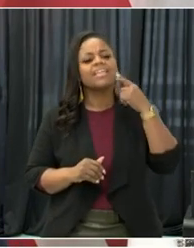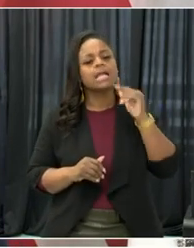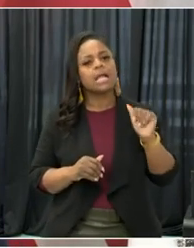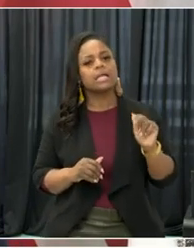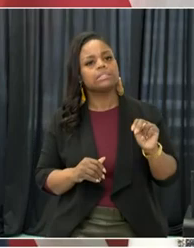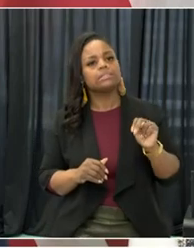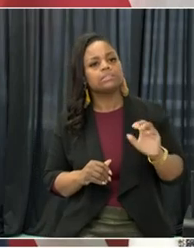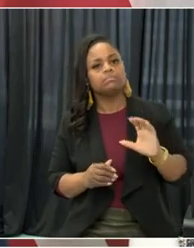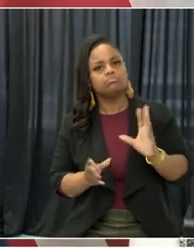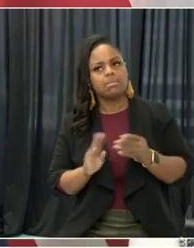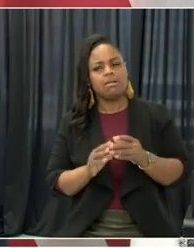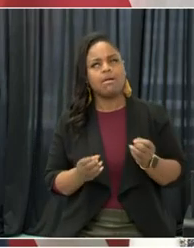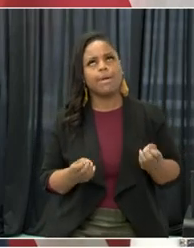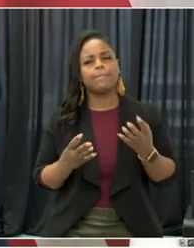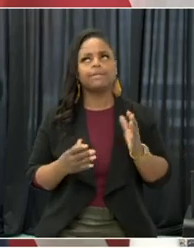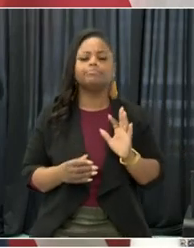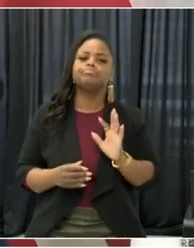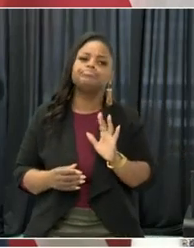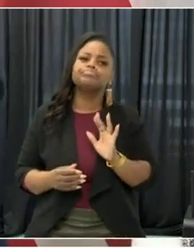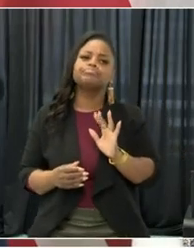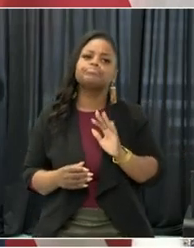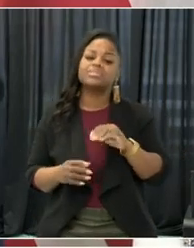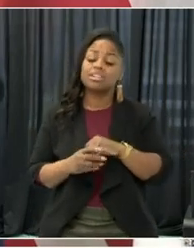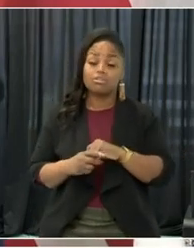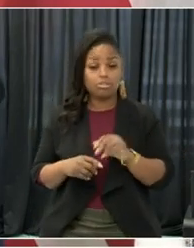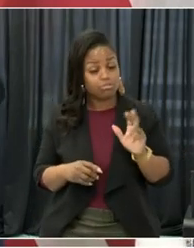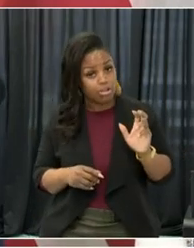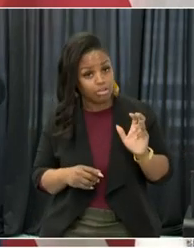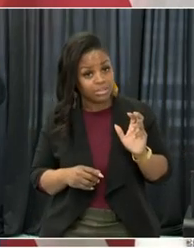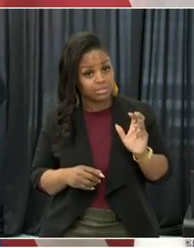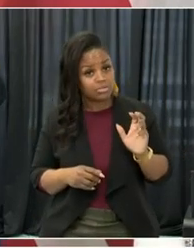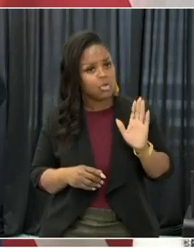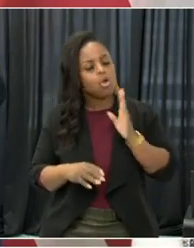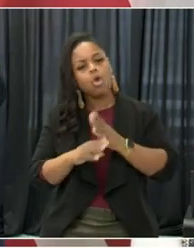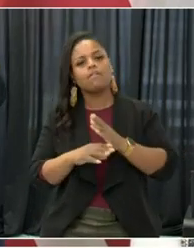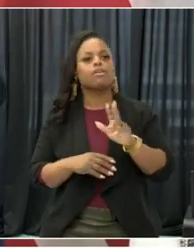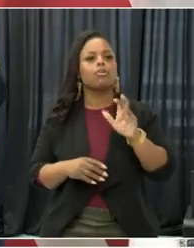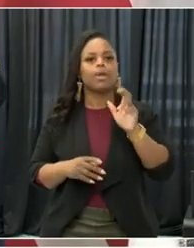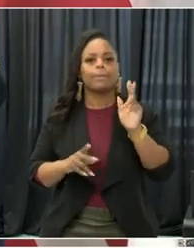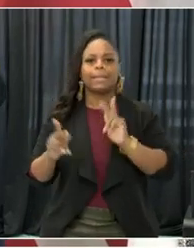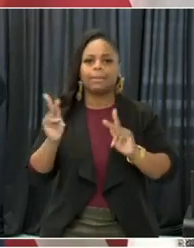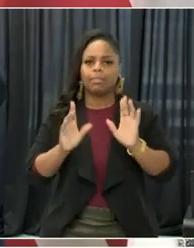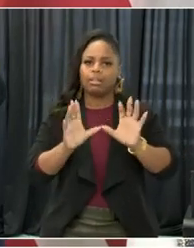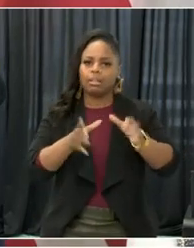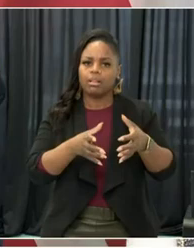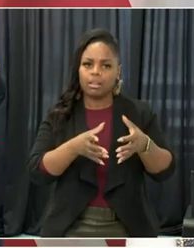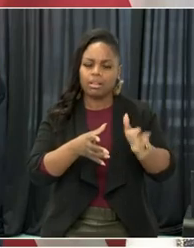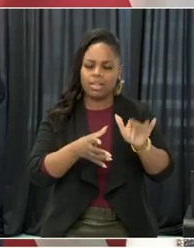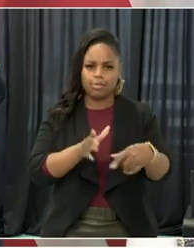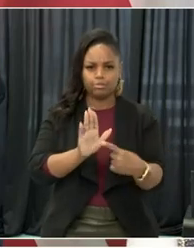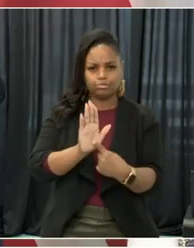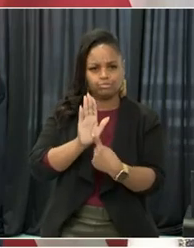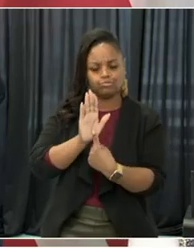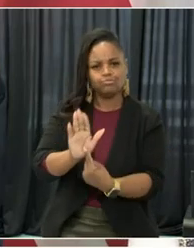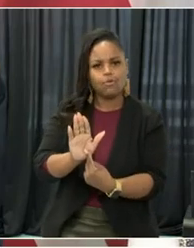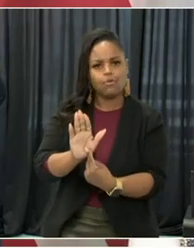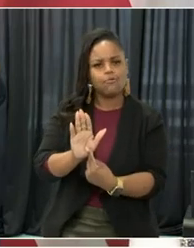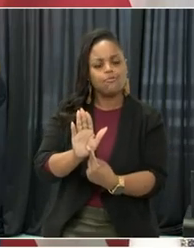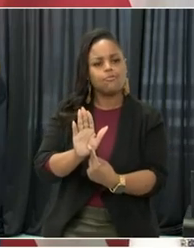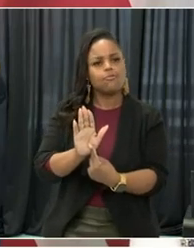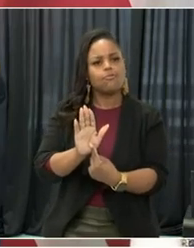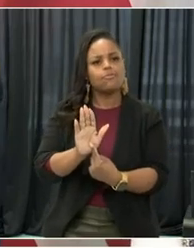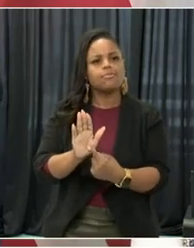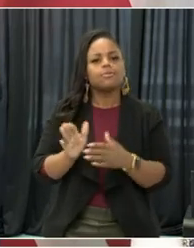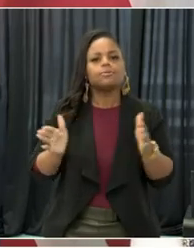do we have? I think almost 300. There are over 300 people. They represent a micro